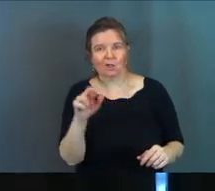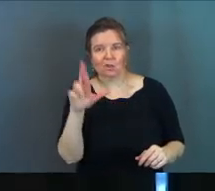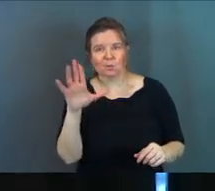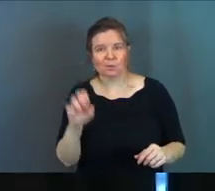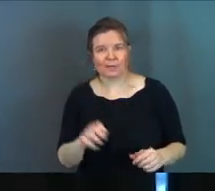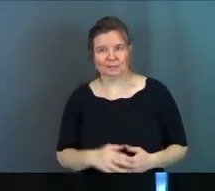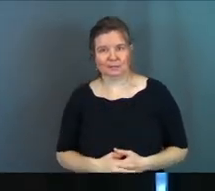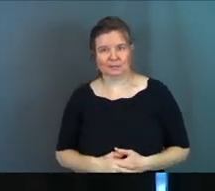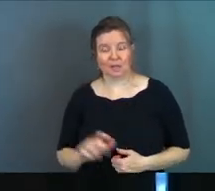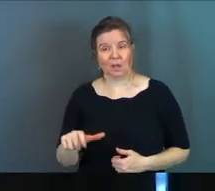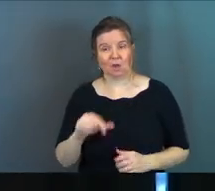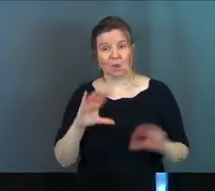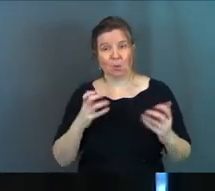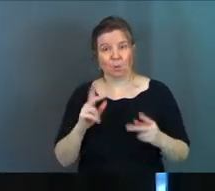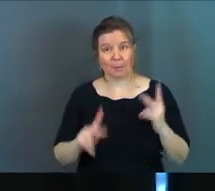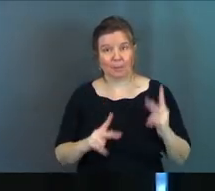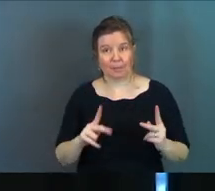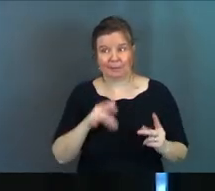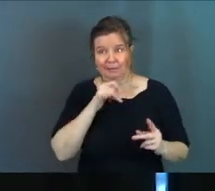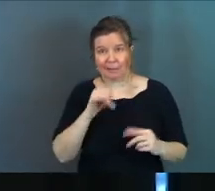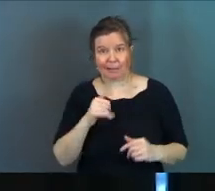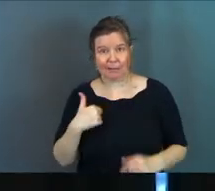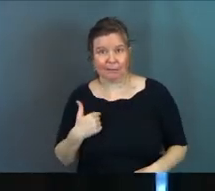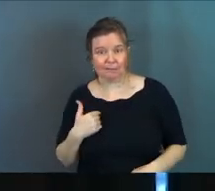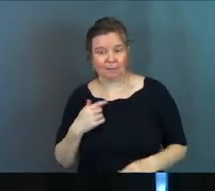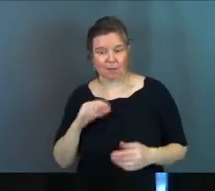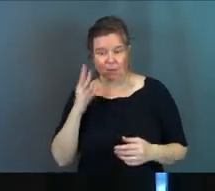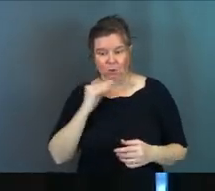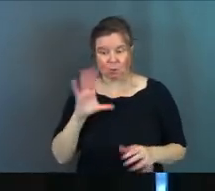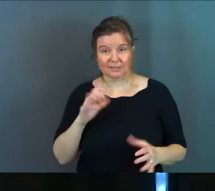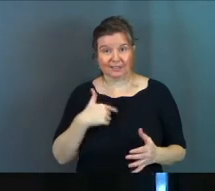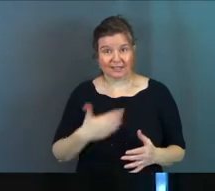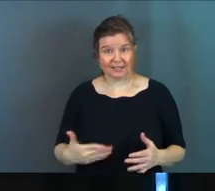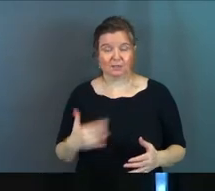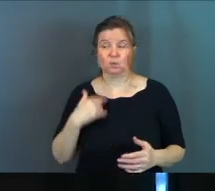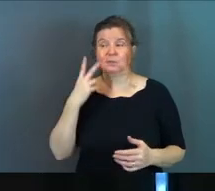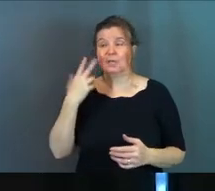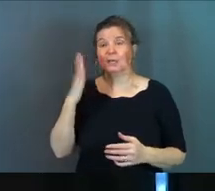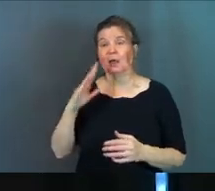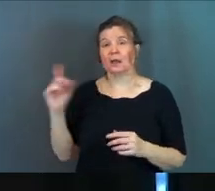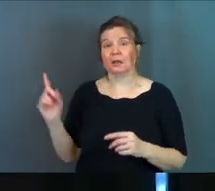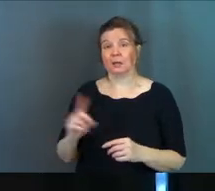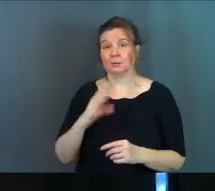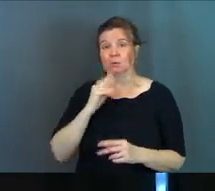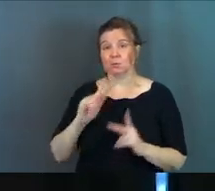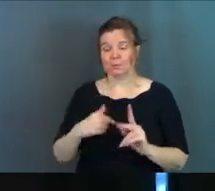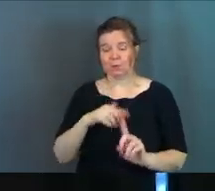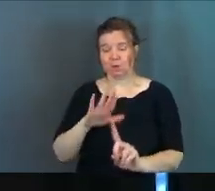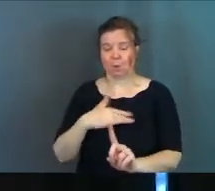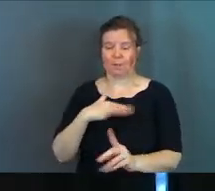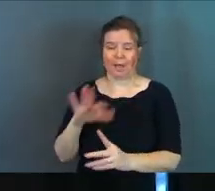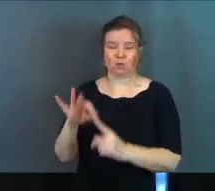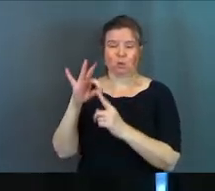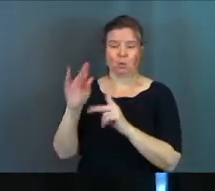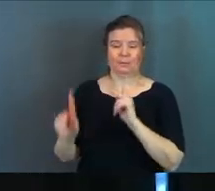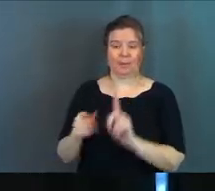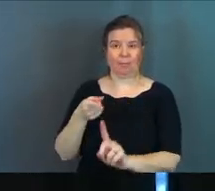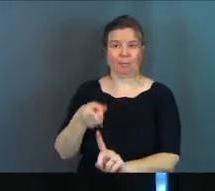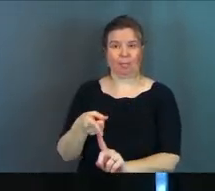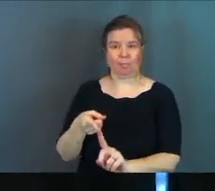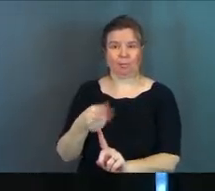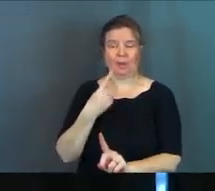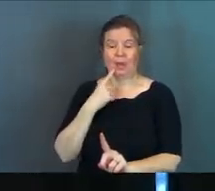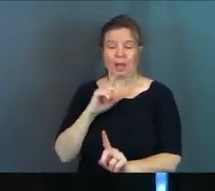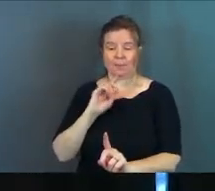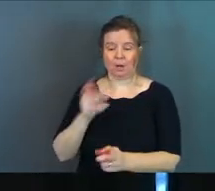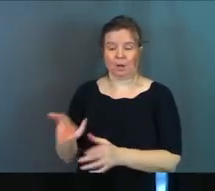race, another group of people. And the Jews had done this thing. See, God had come to the Jewish people and said, "You're my chosen people."